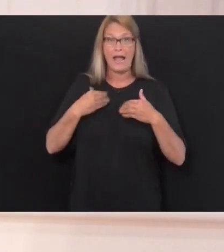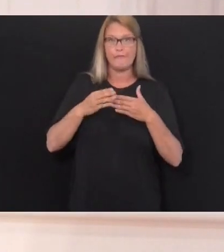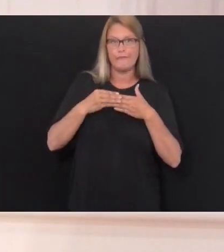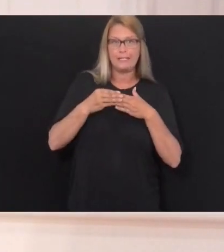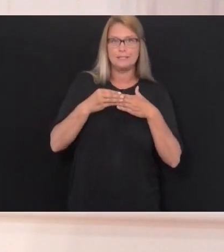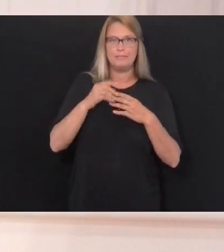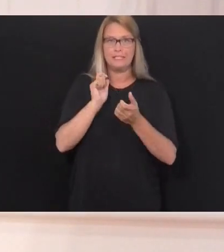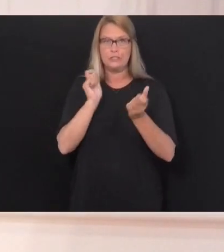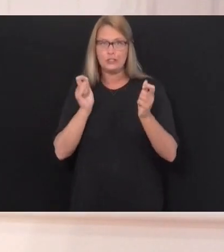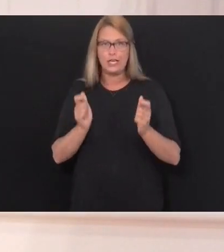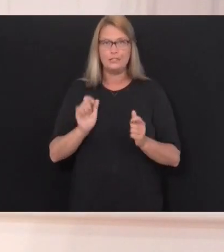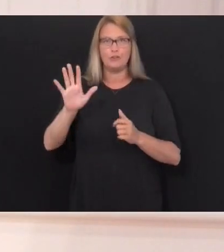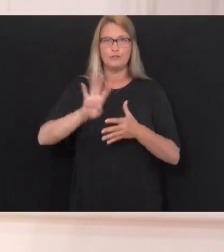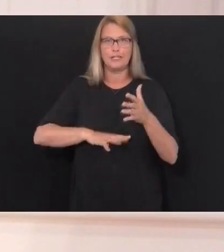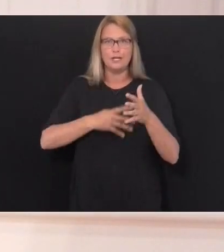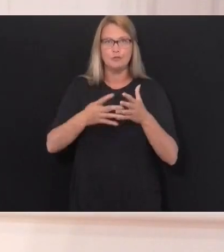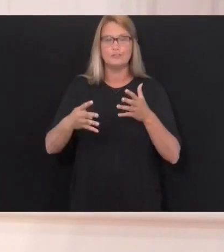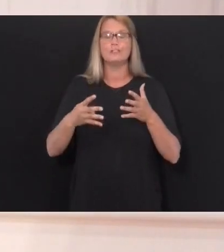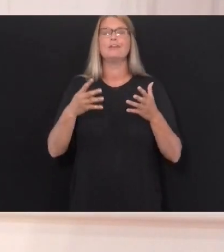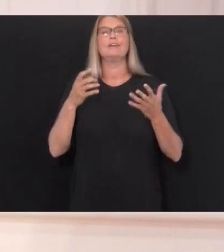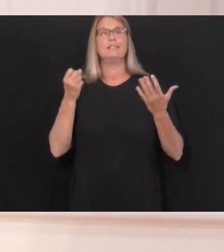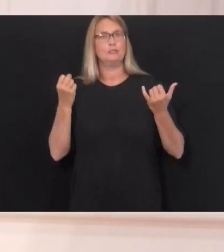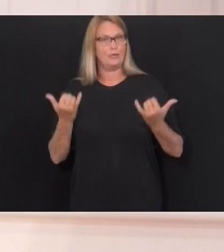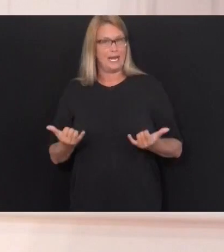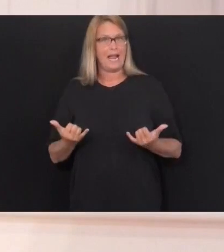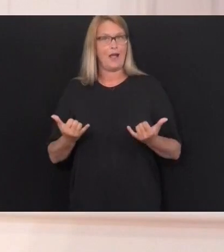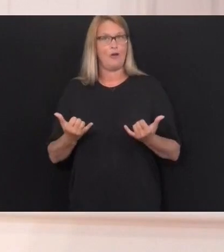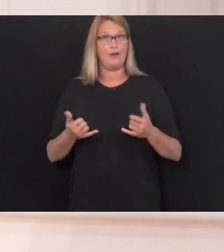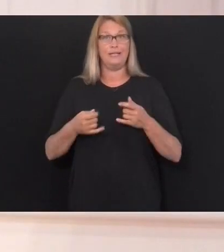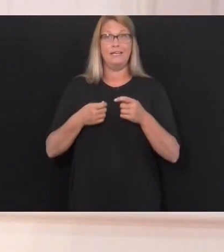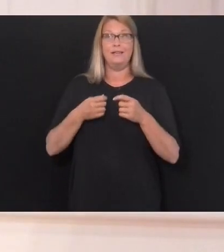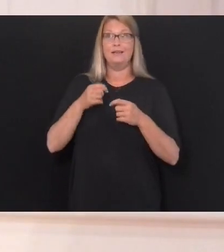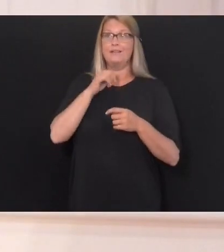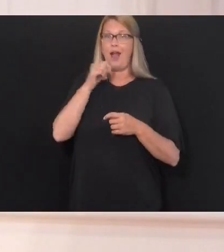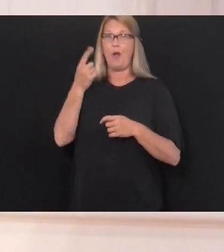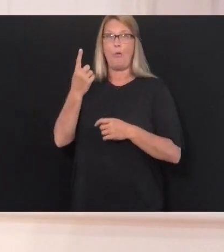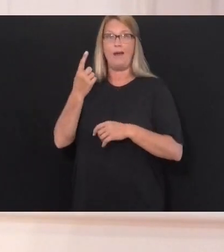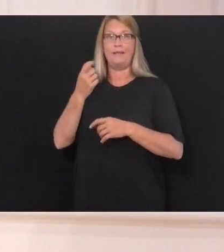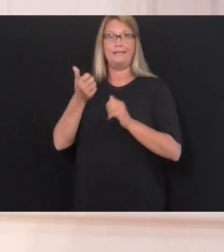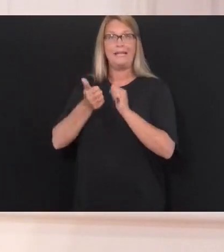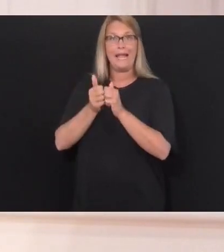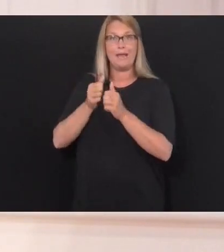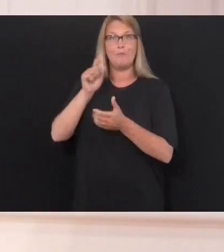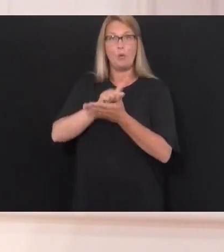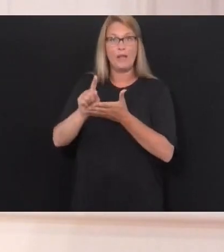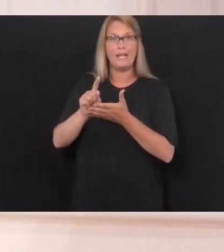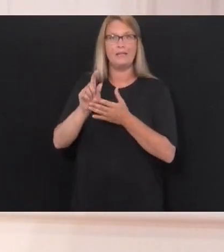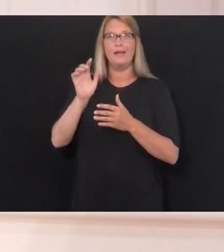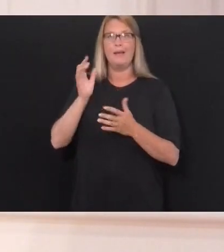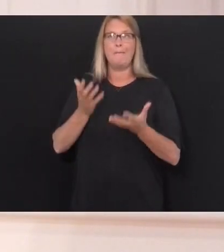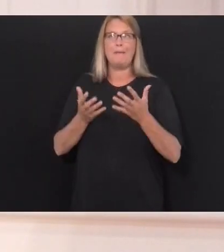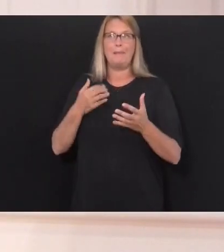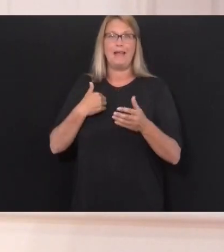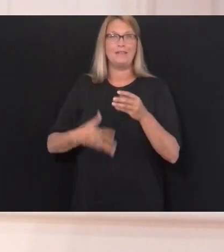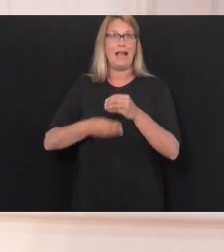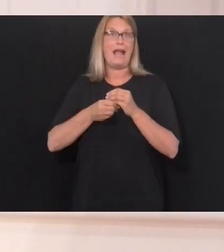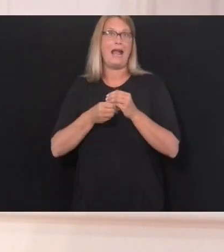over to the head of our SSAC, Bernie Dolan, and Bernie does a fabulous job as all those people